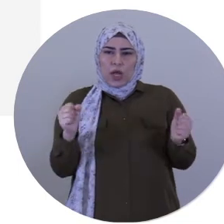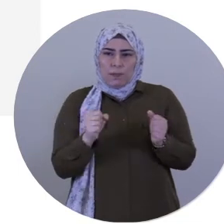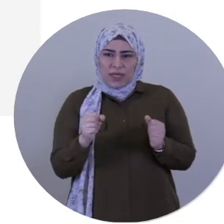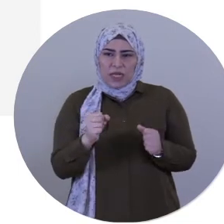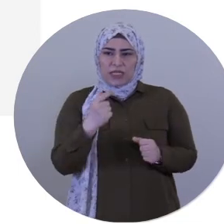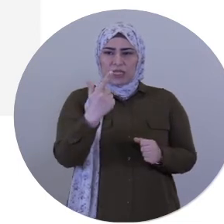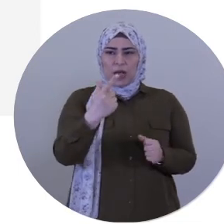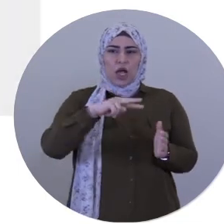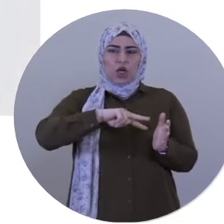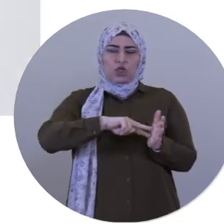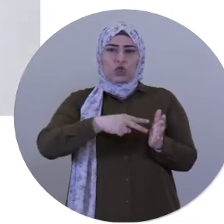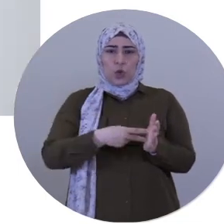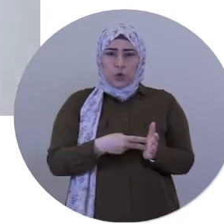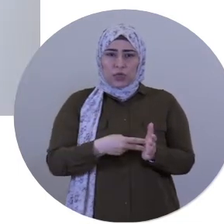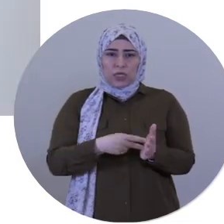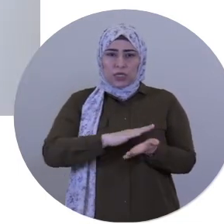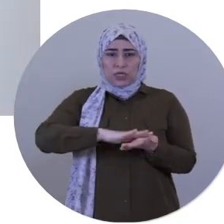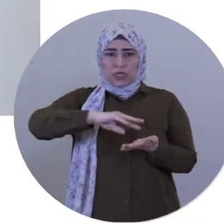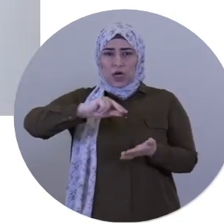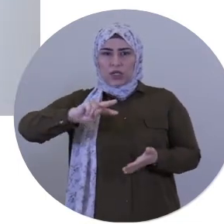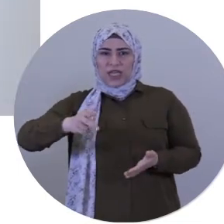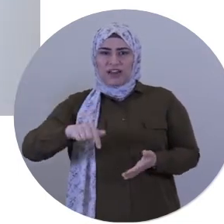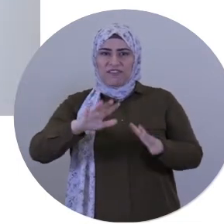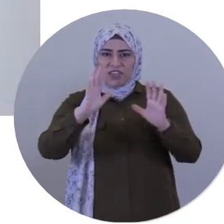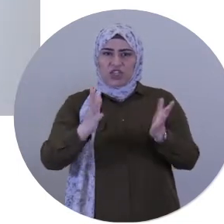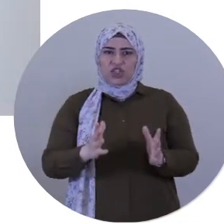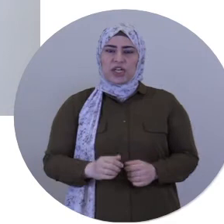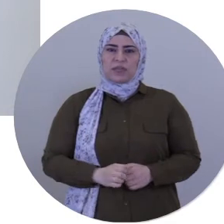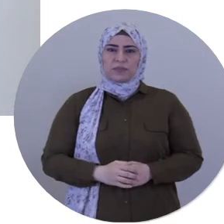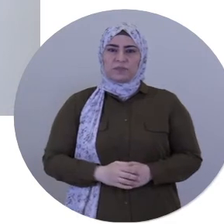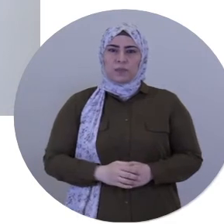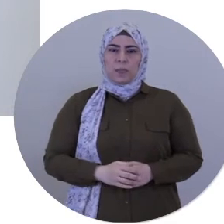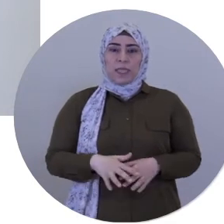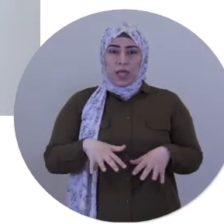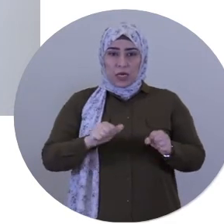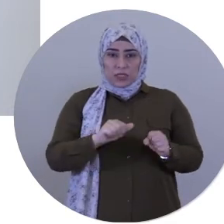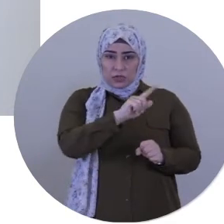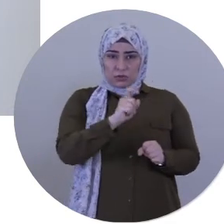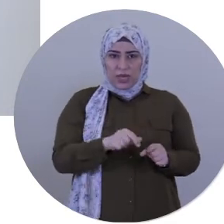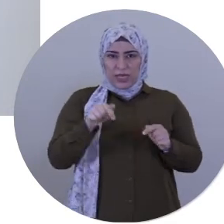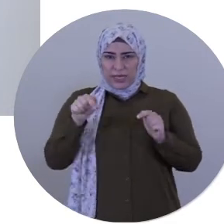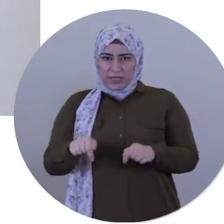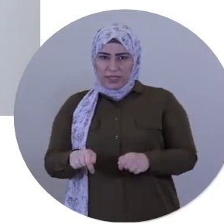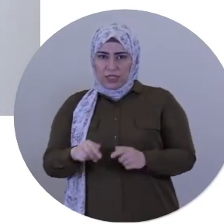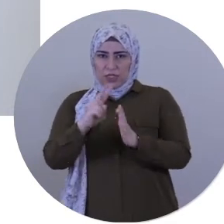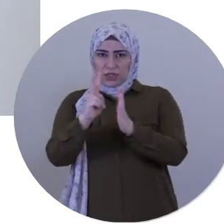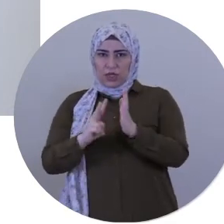appearance? After reading the questions, we can now read the paragraphs. Paragraph